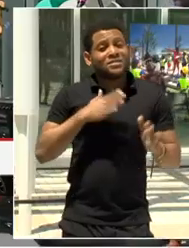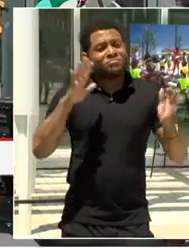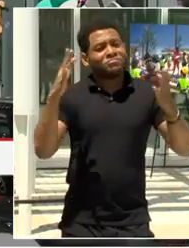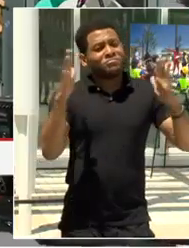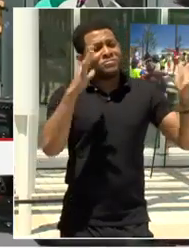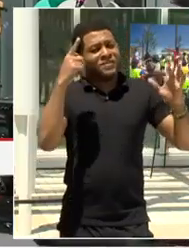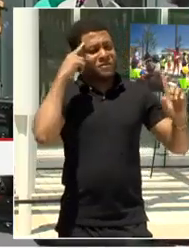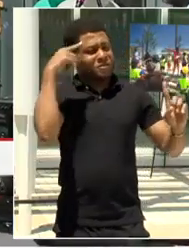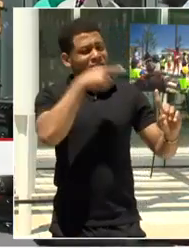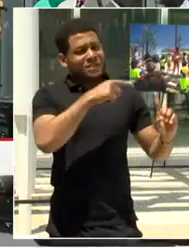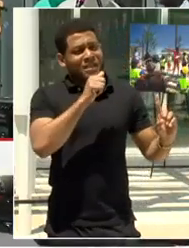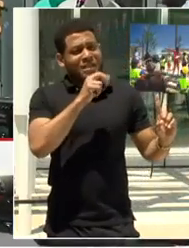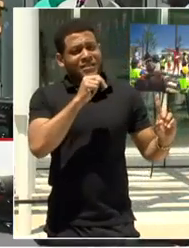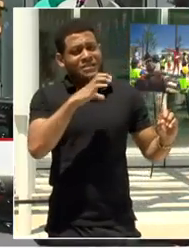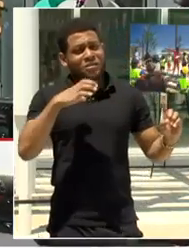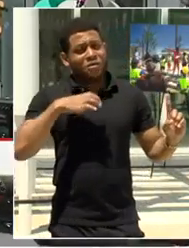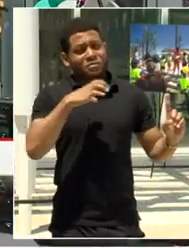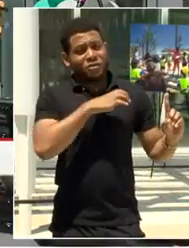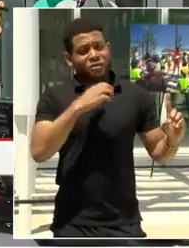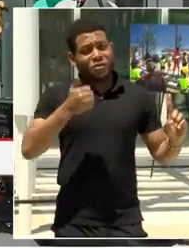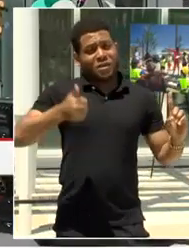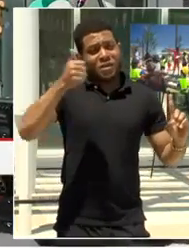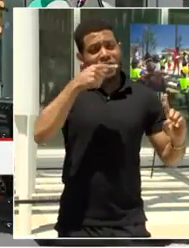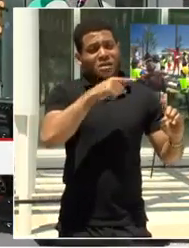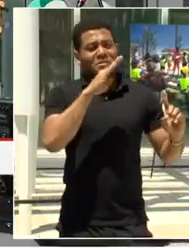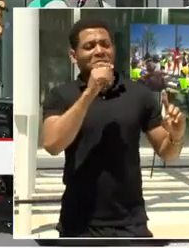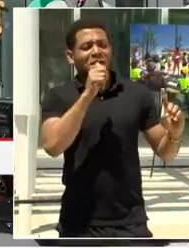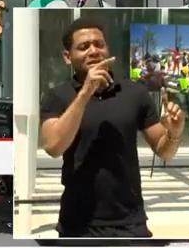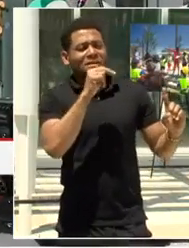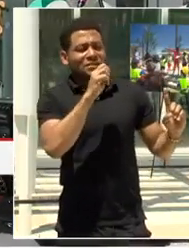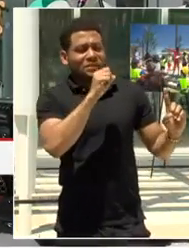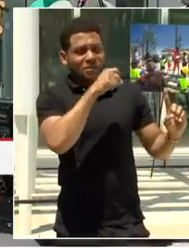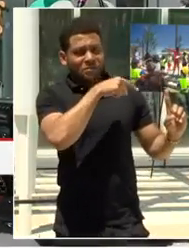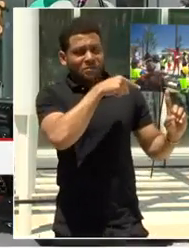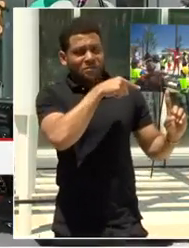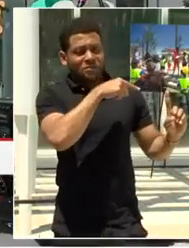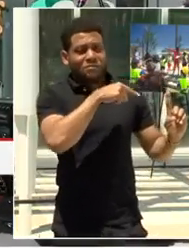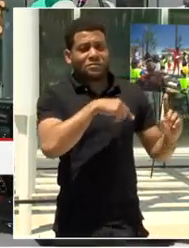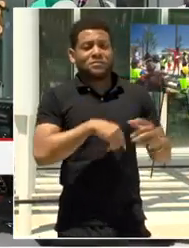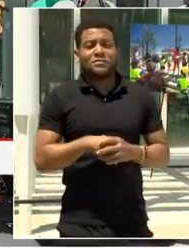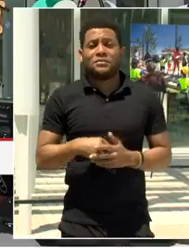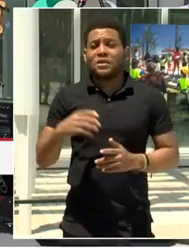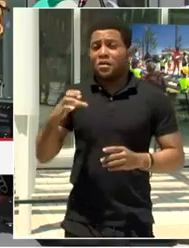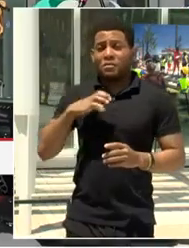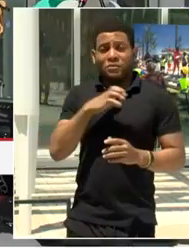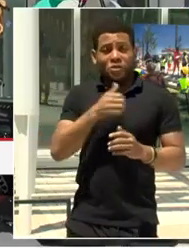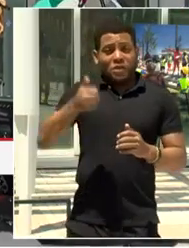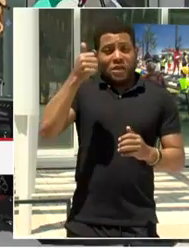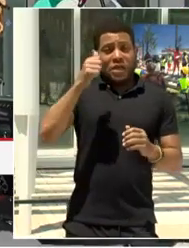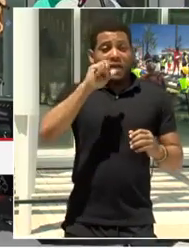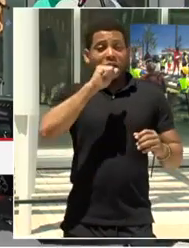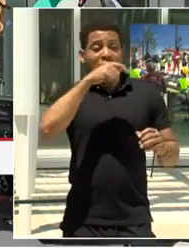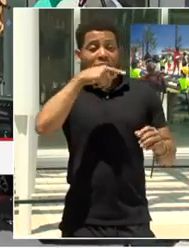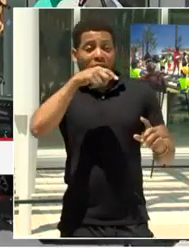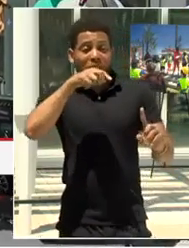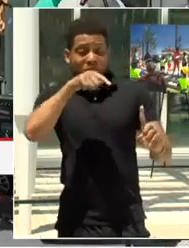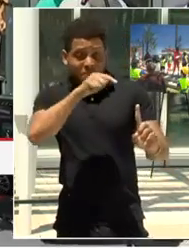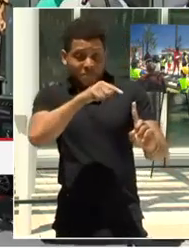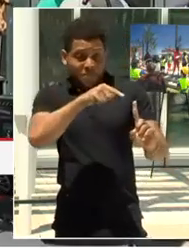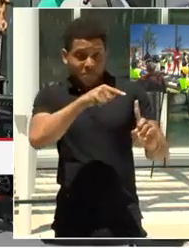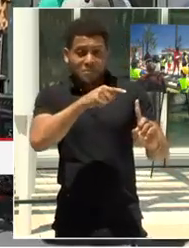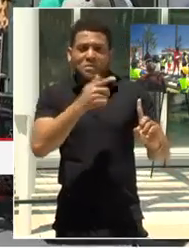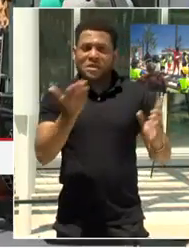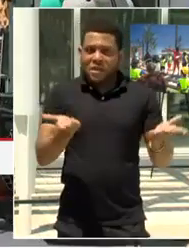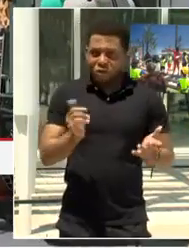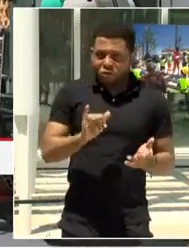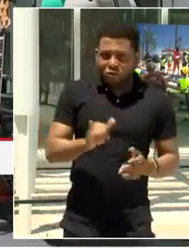another big round of applause. Commissioner Rapp, thank you for that introduction. Ward 5,